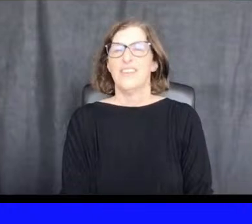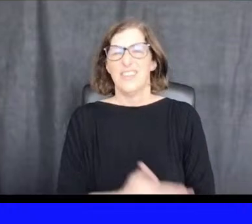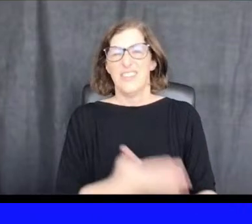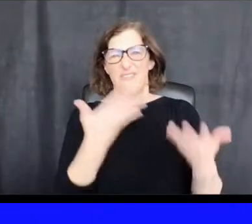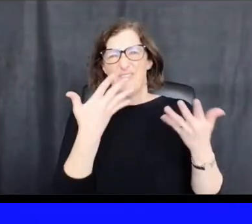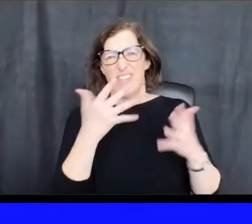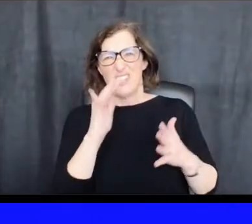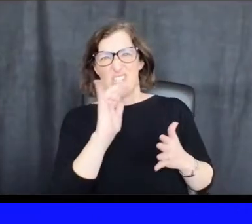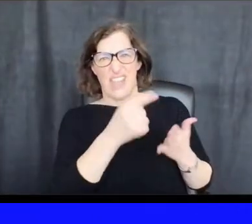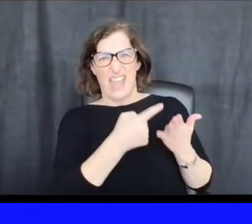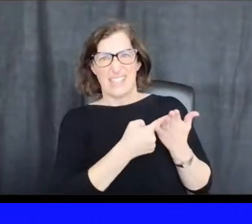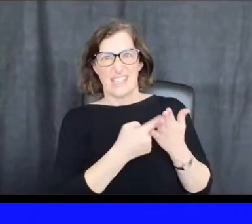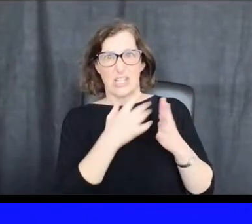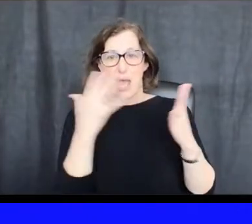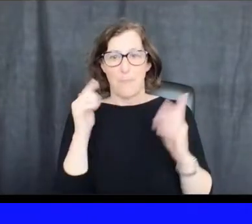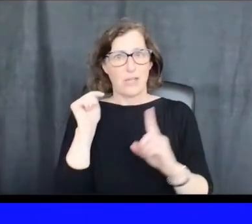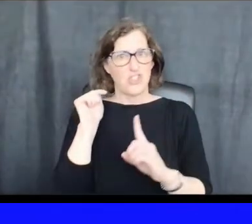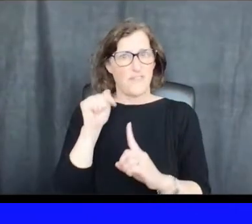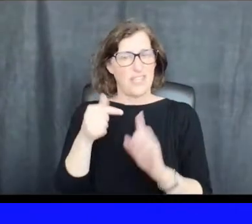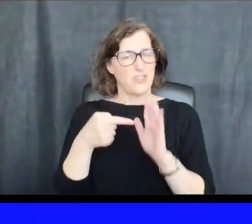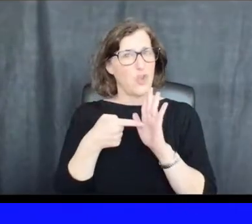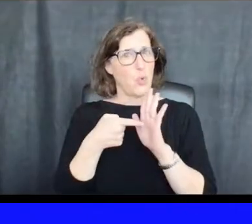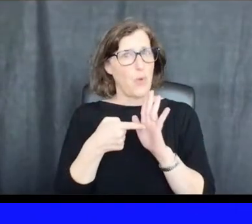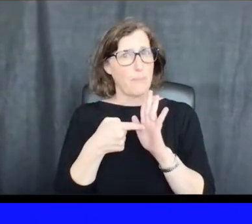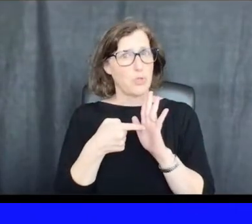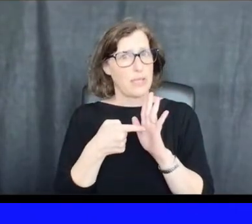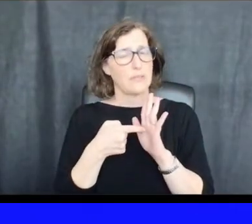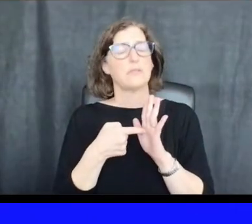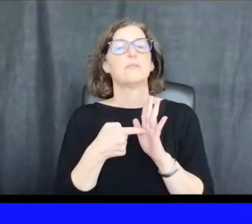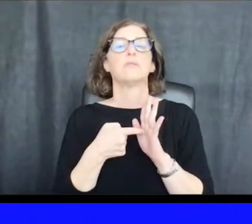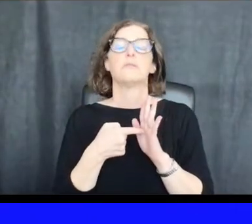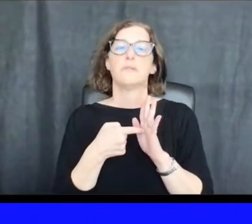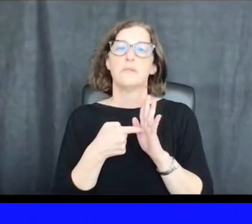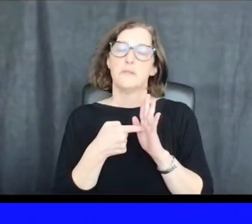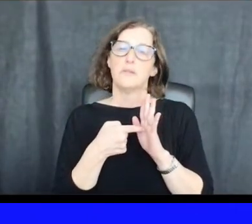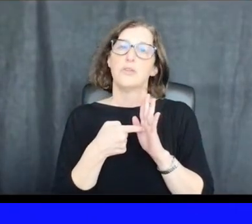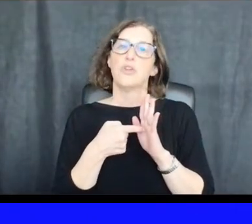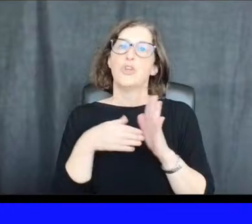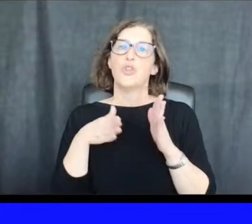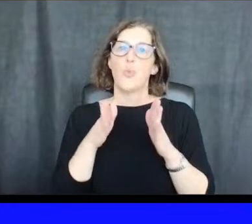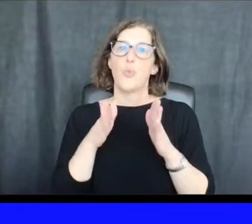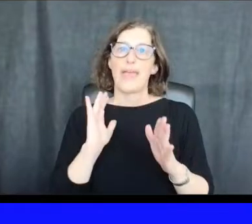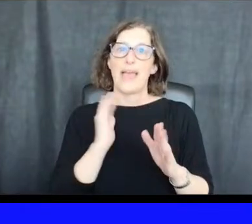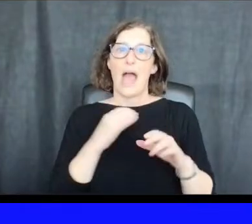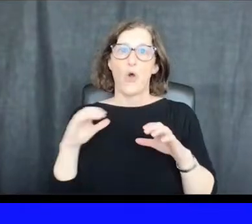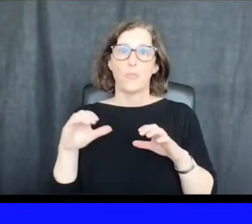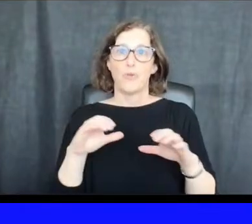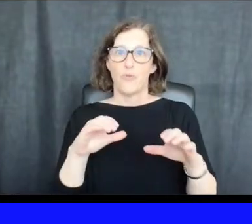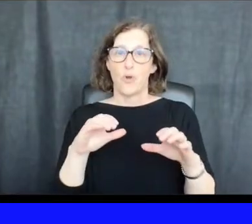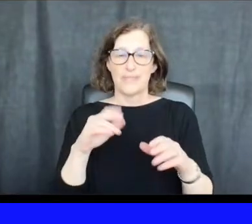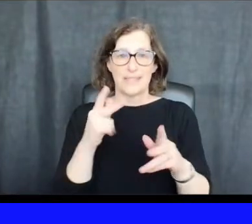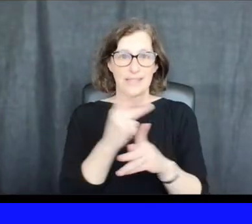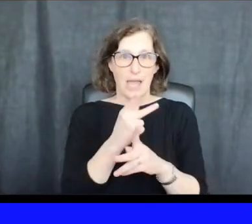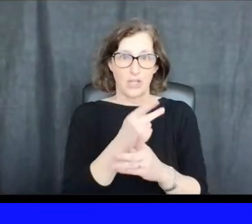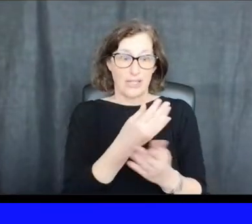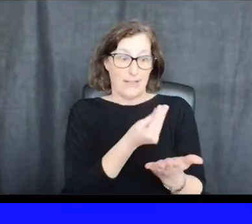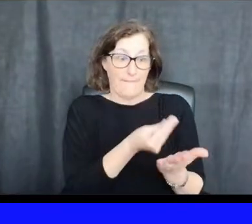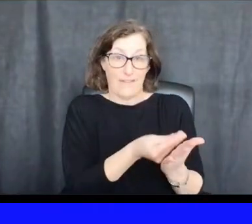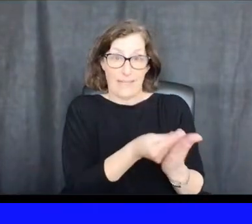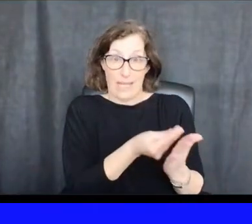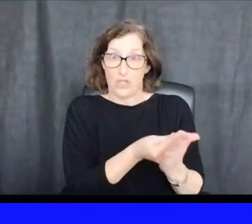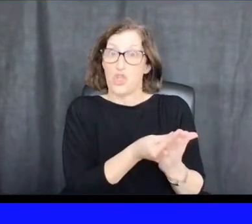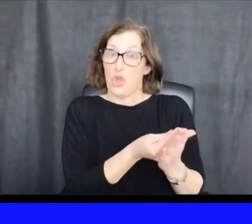the number of people who go out of the house less than one time or less per week.